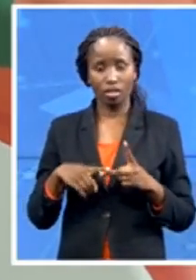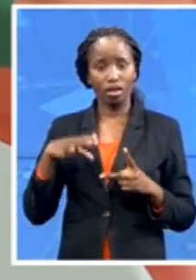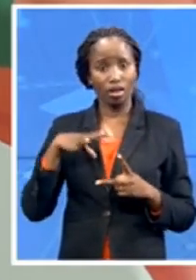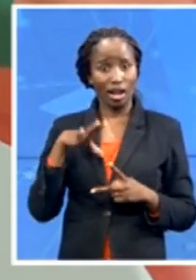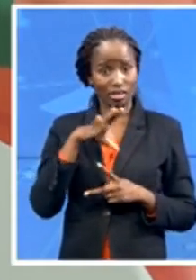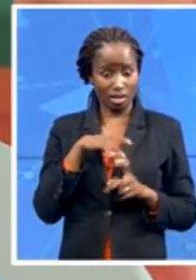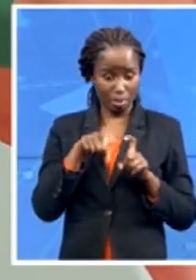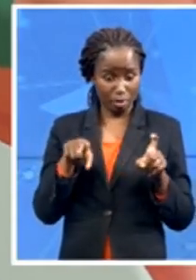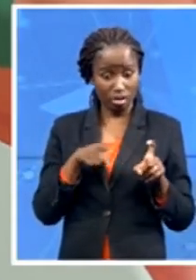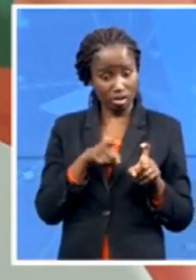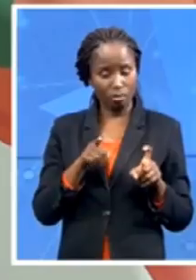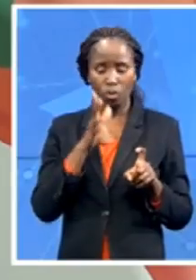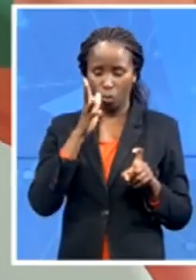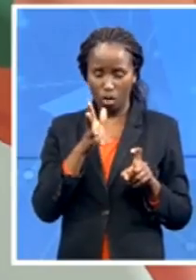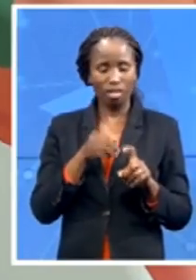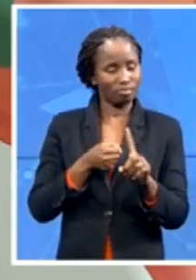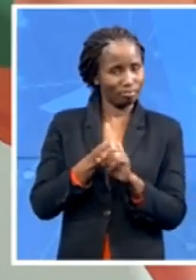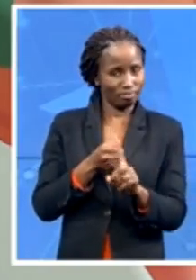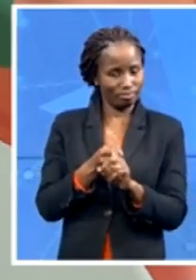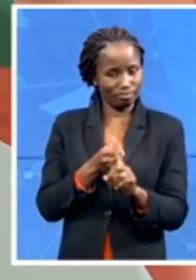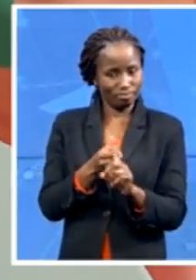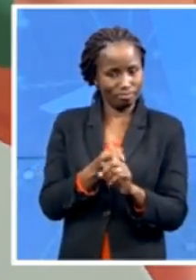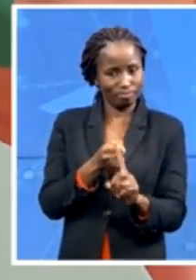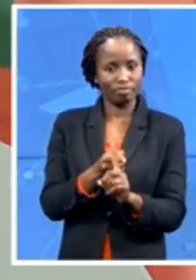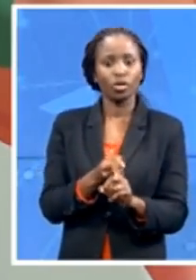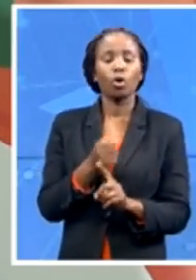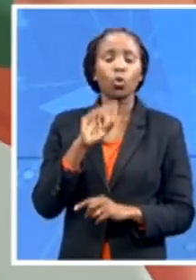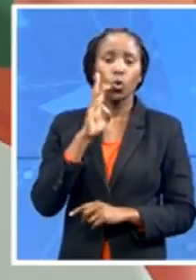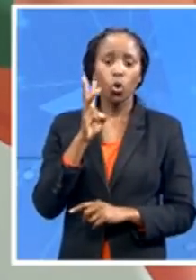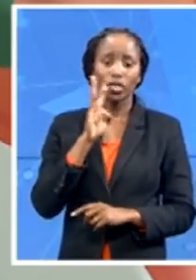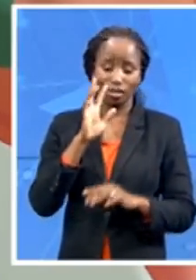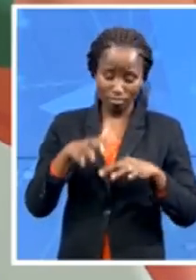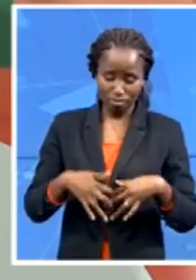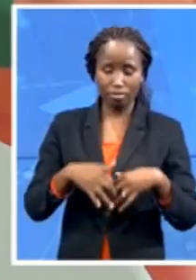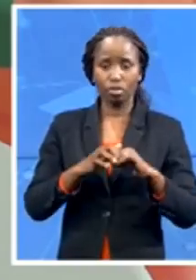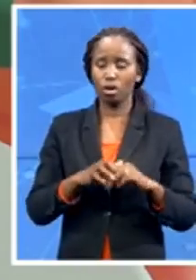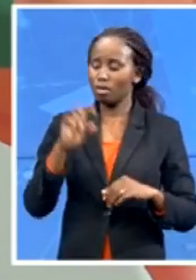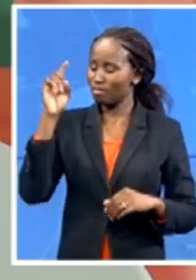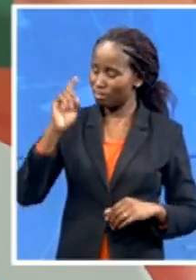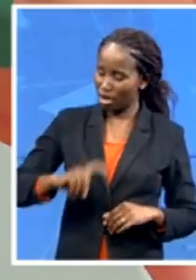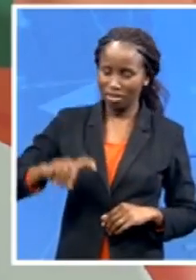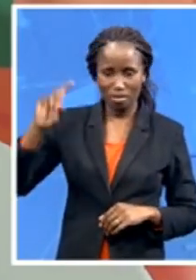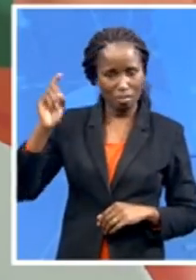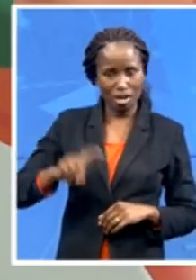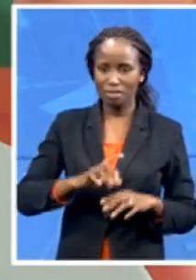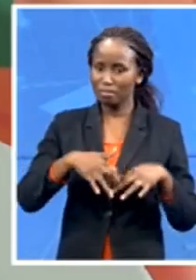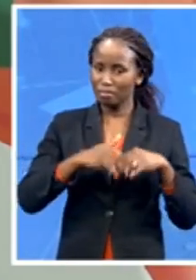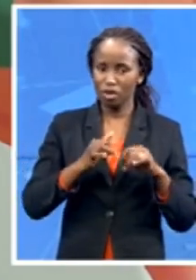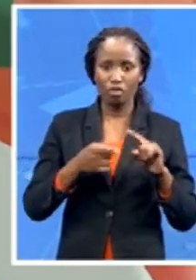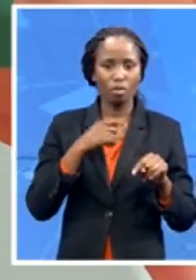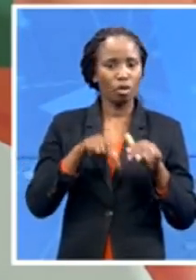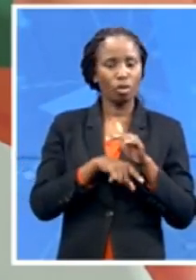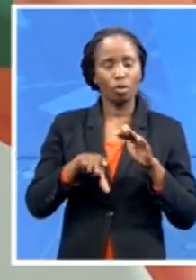water to be made a competence at local municipality level, or